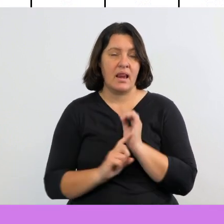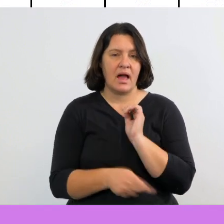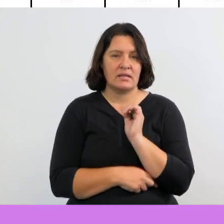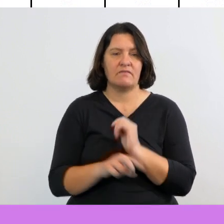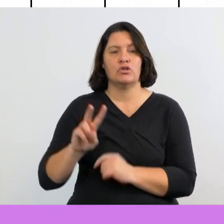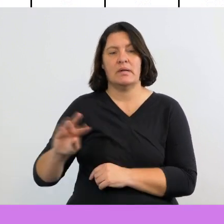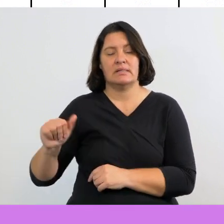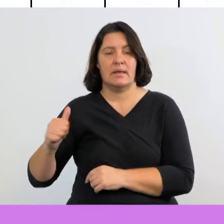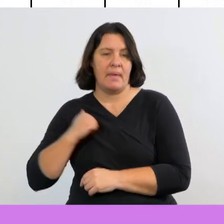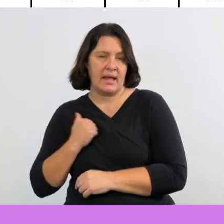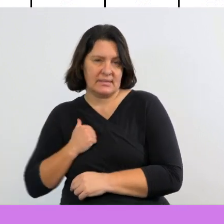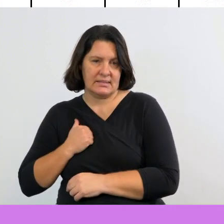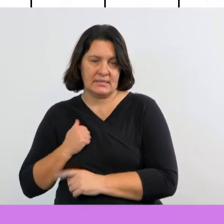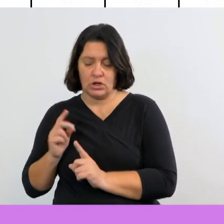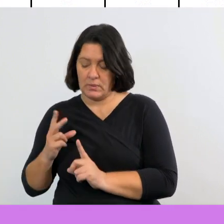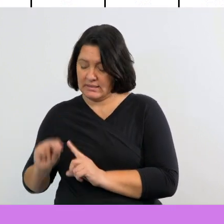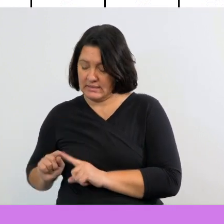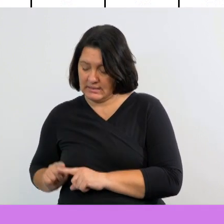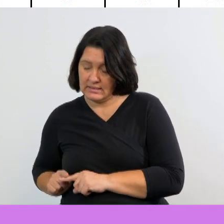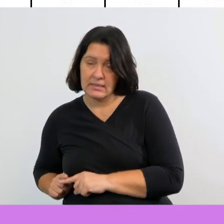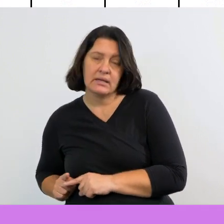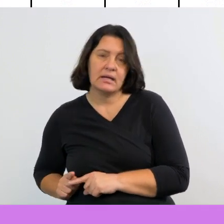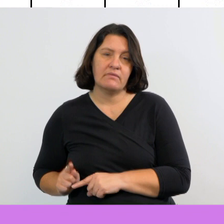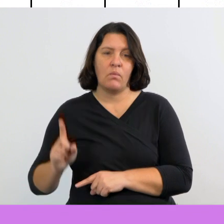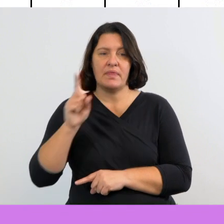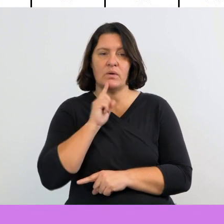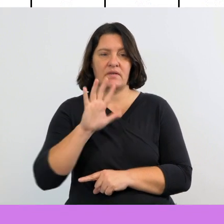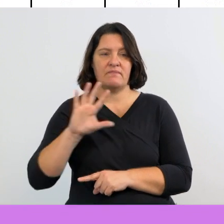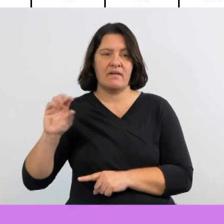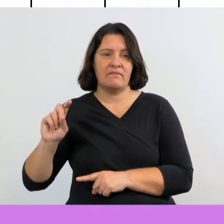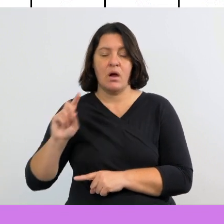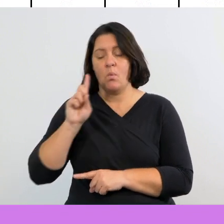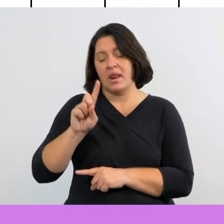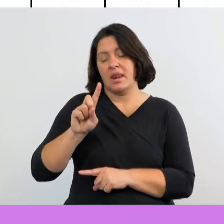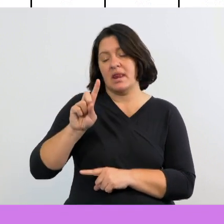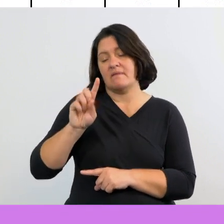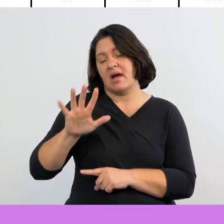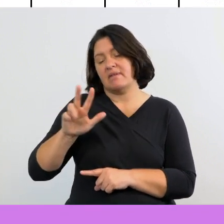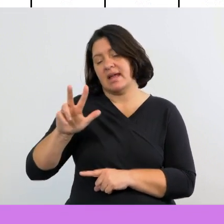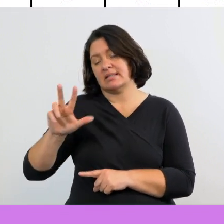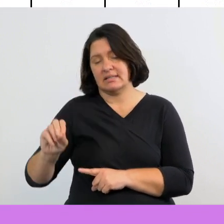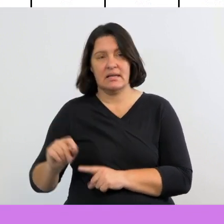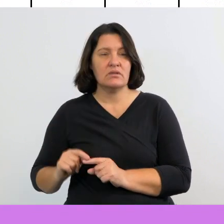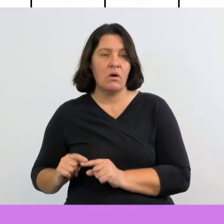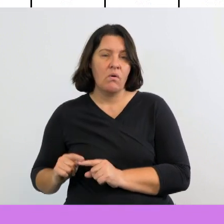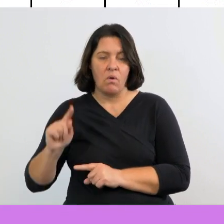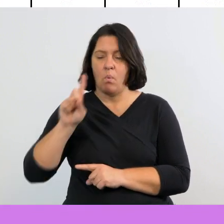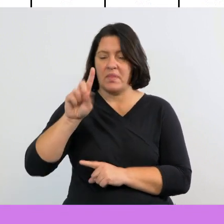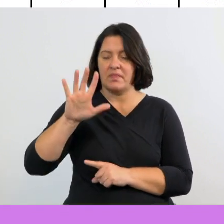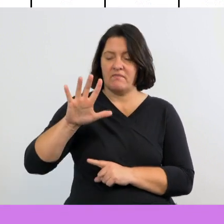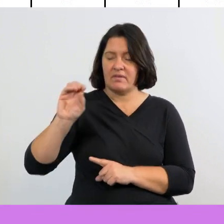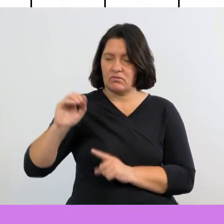And then lastly, for 20 bags, yes, 20 bags, that will be 1,580. So I'm going to estimate again,